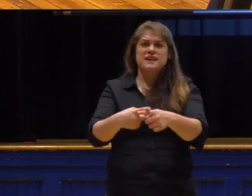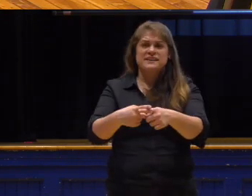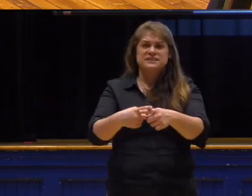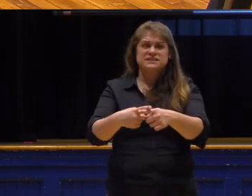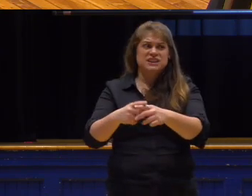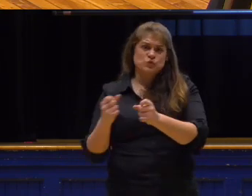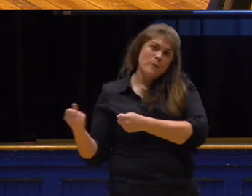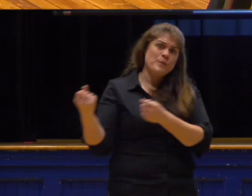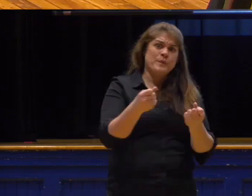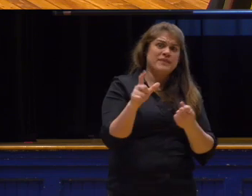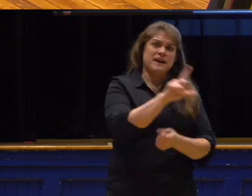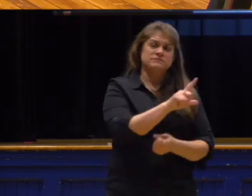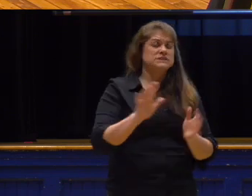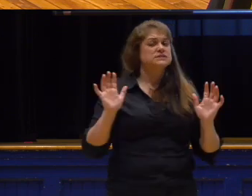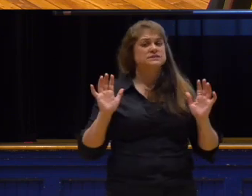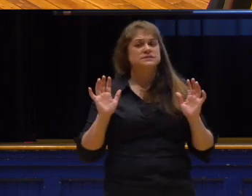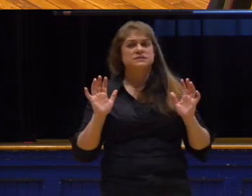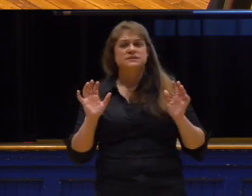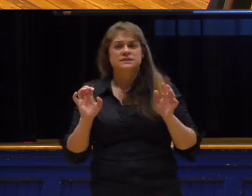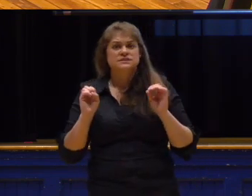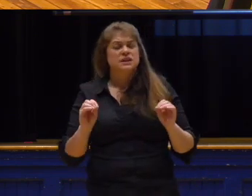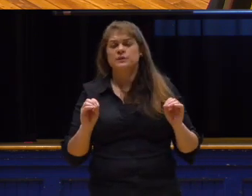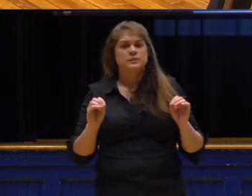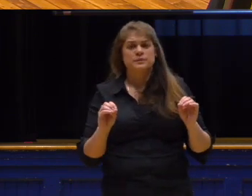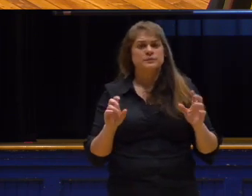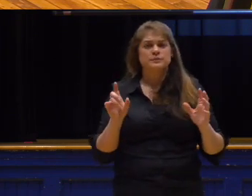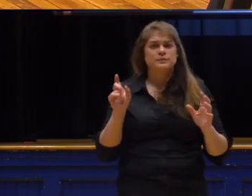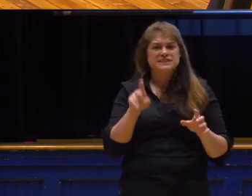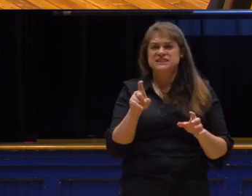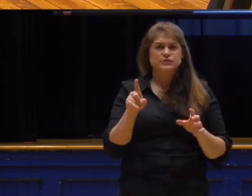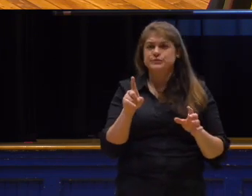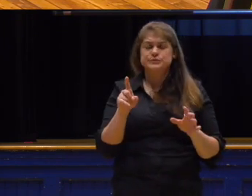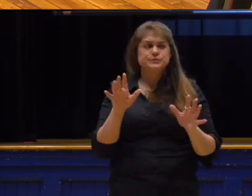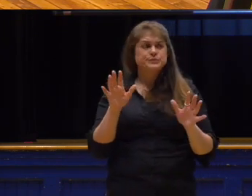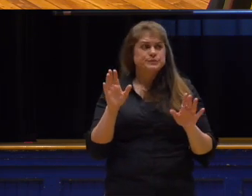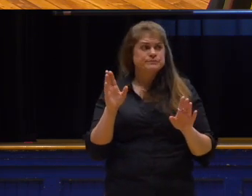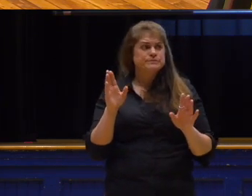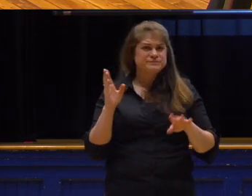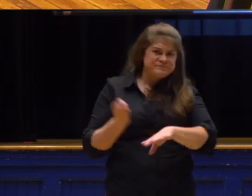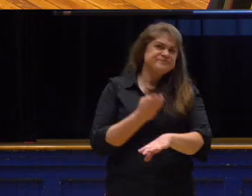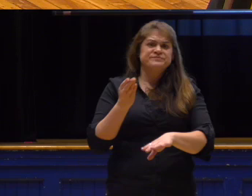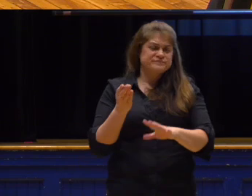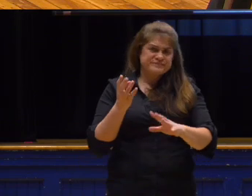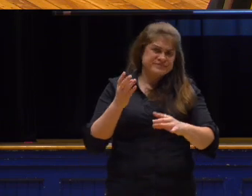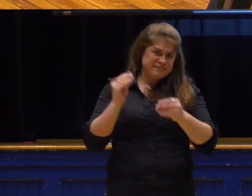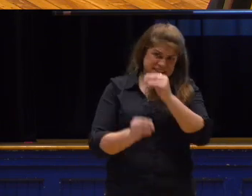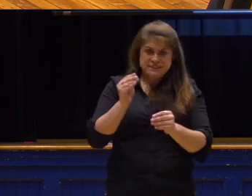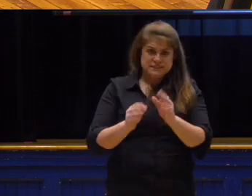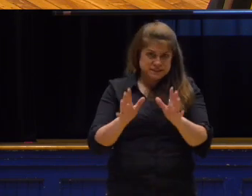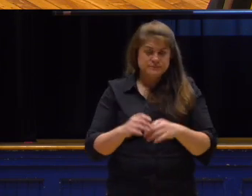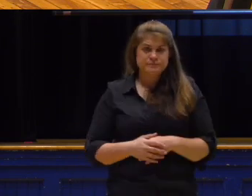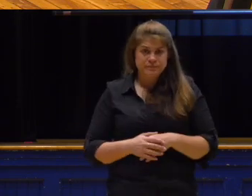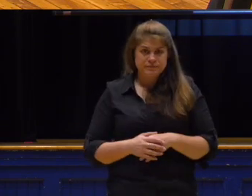taking your life in your own hands. And so that needs to be corrected. I